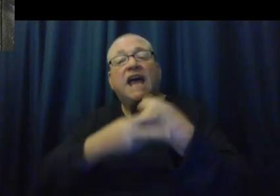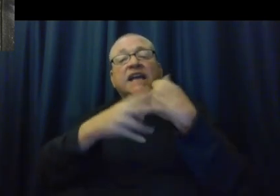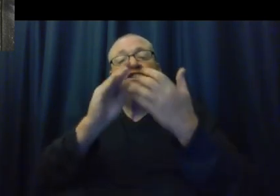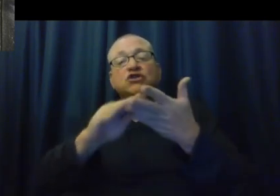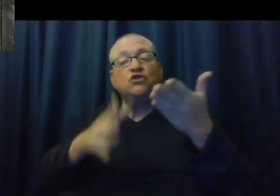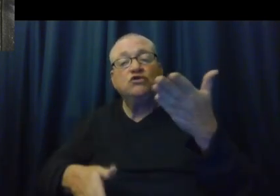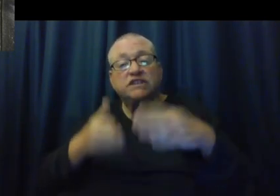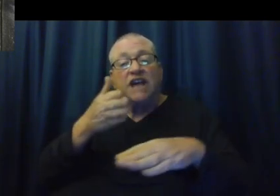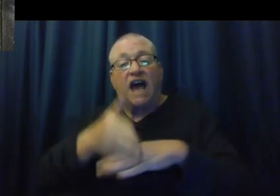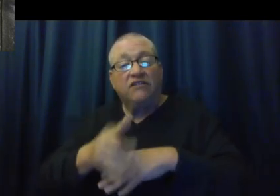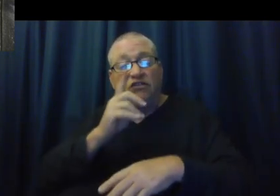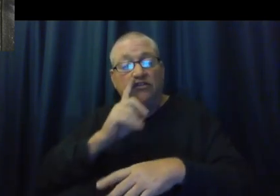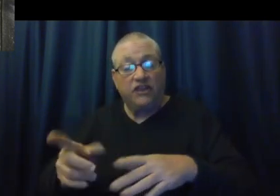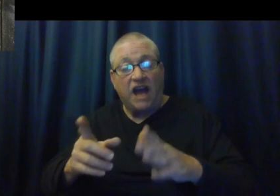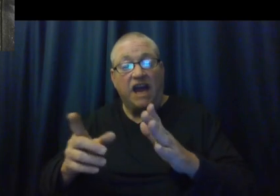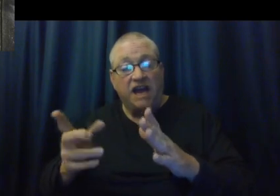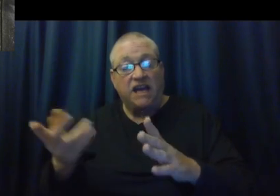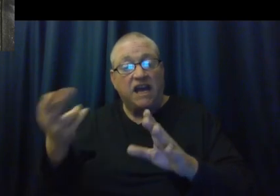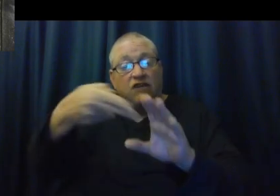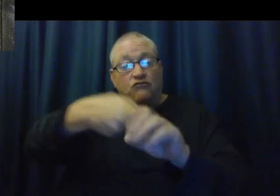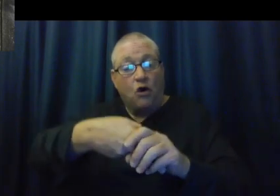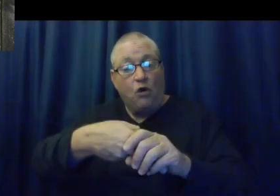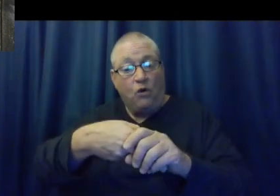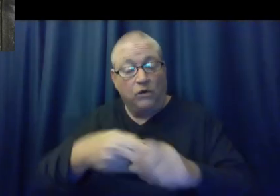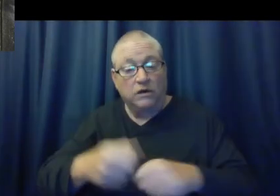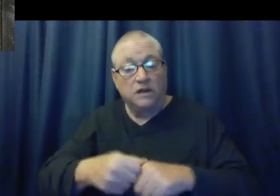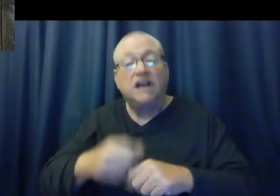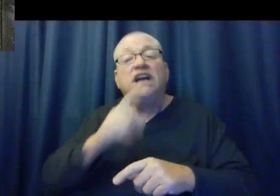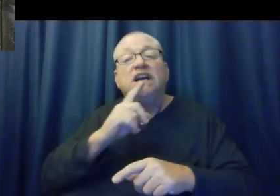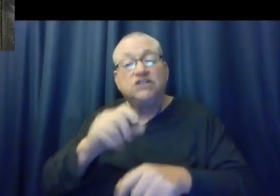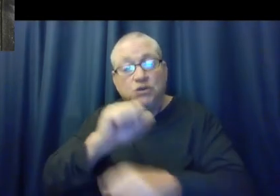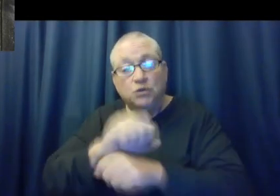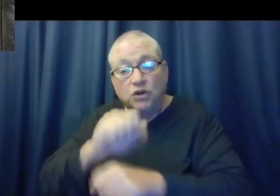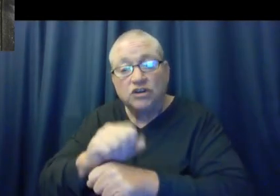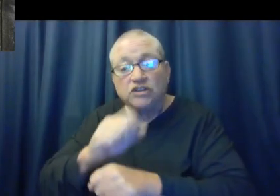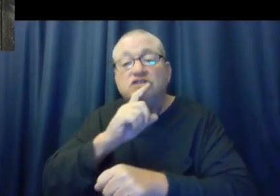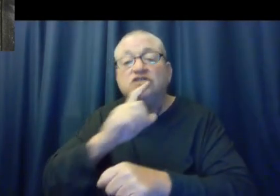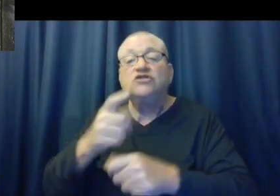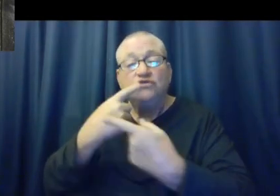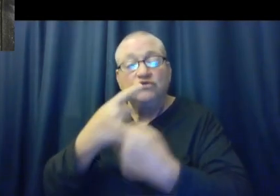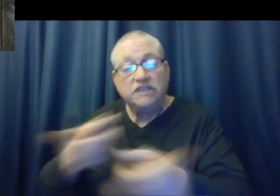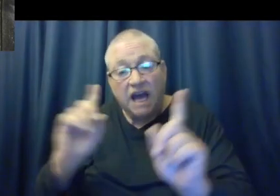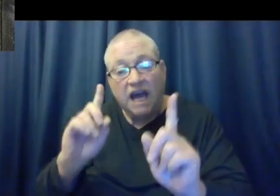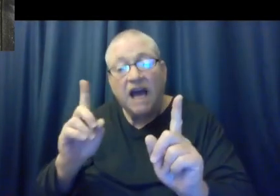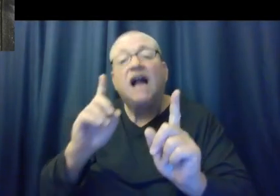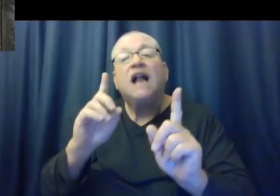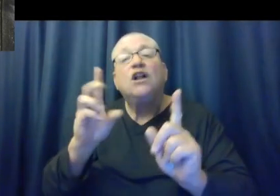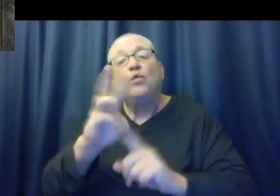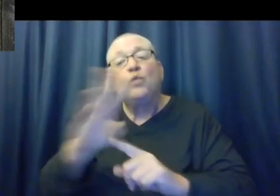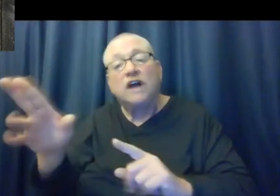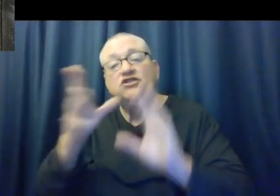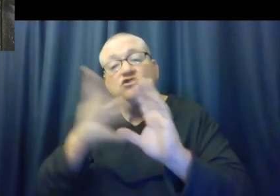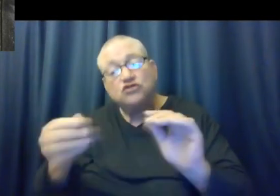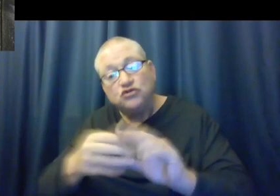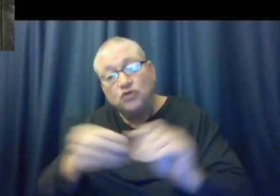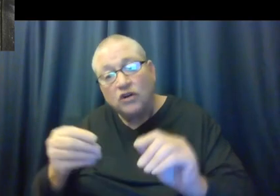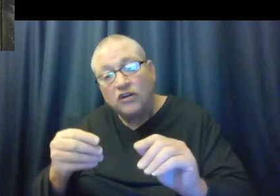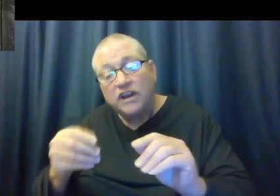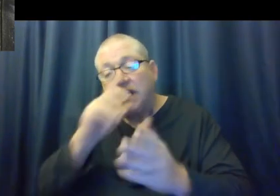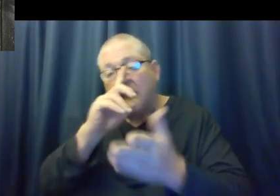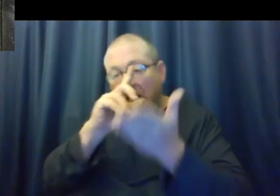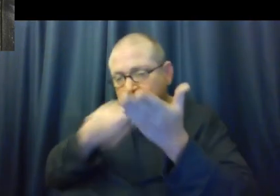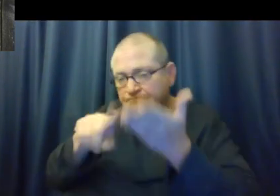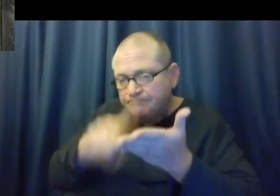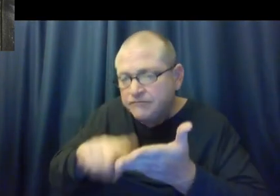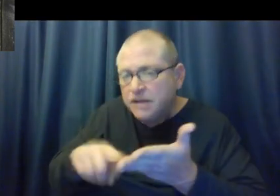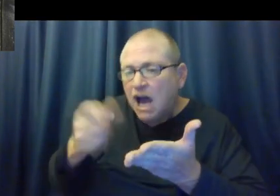students through their initial enrollment. She enjoys collaborating with colleagues across campus to tell Western's story and diving into